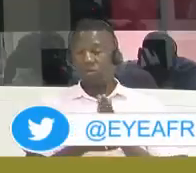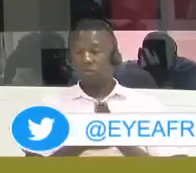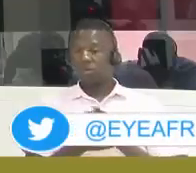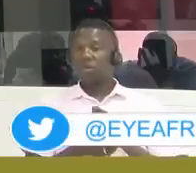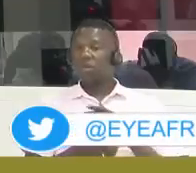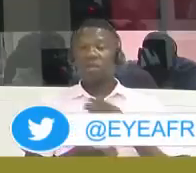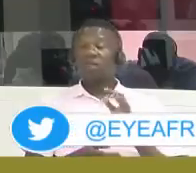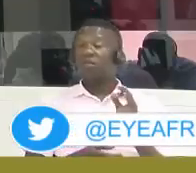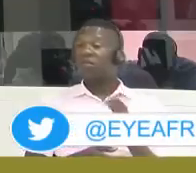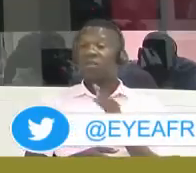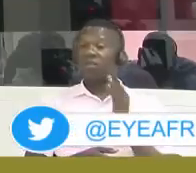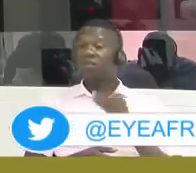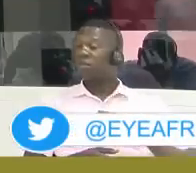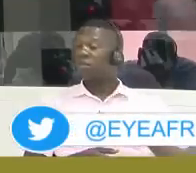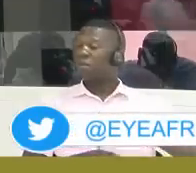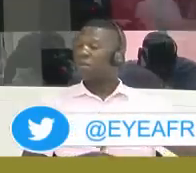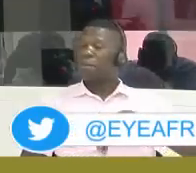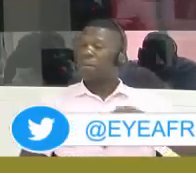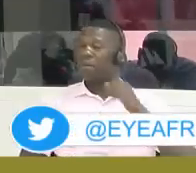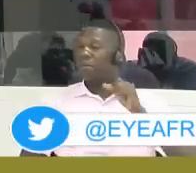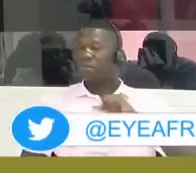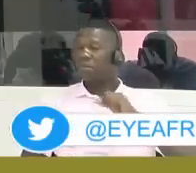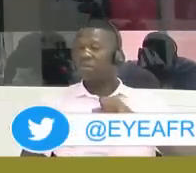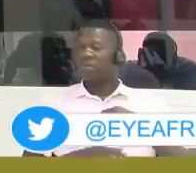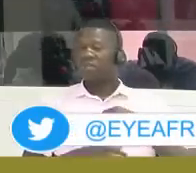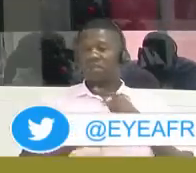indeed a painful process for you.